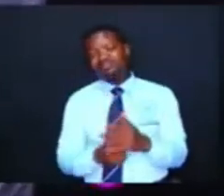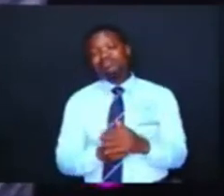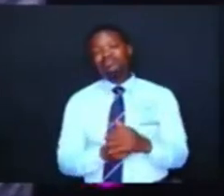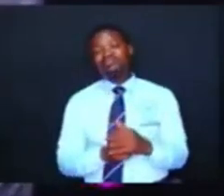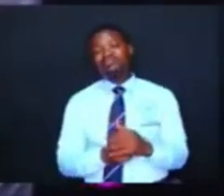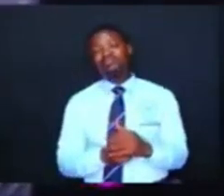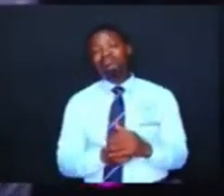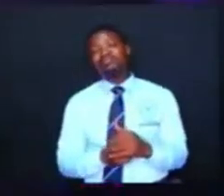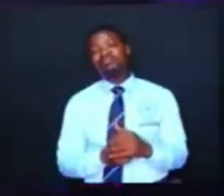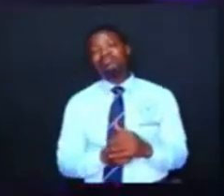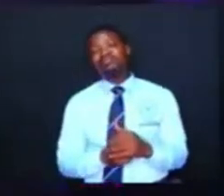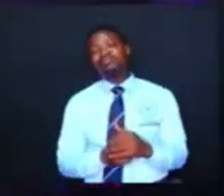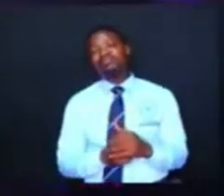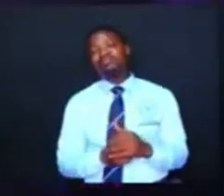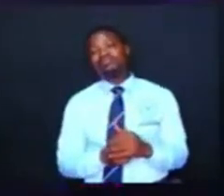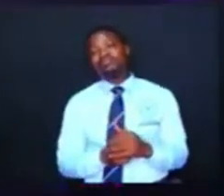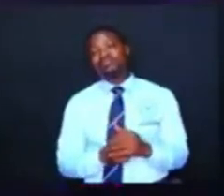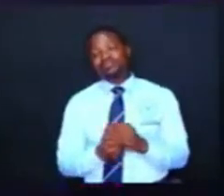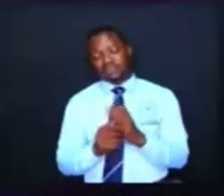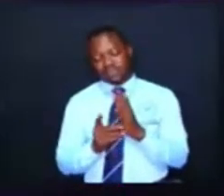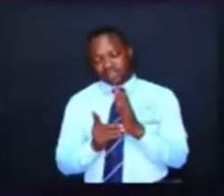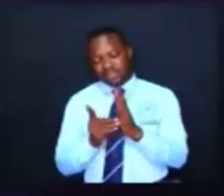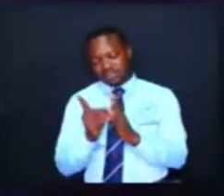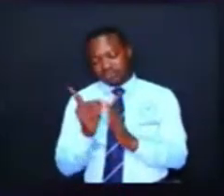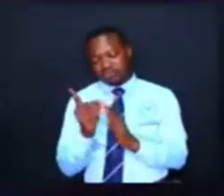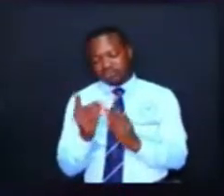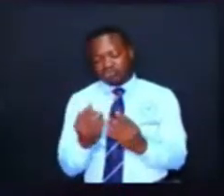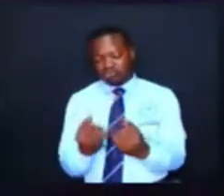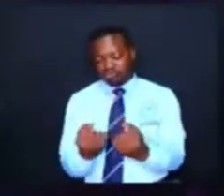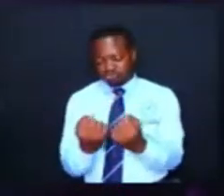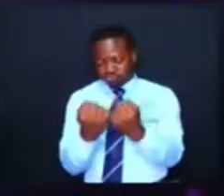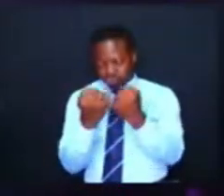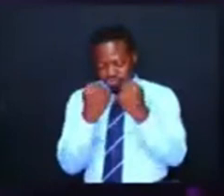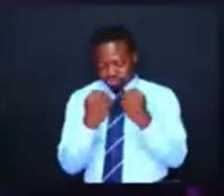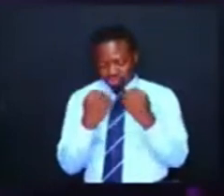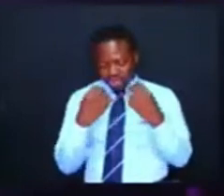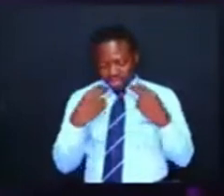this. Develop a strong, healthy